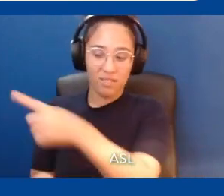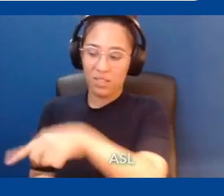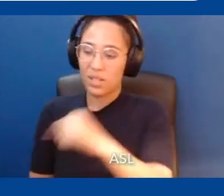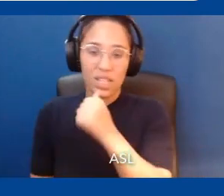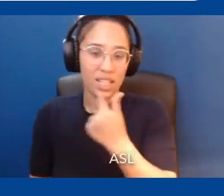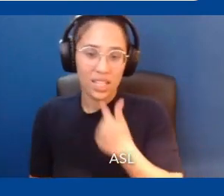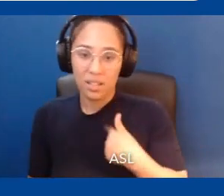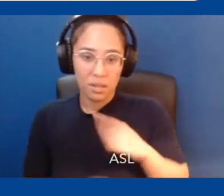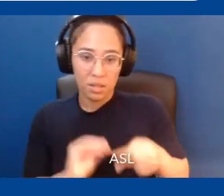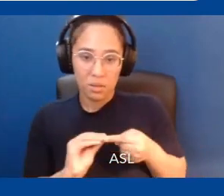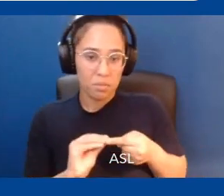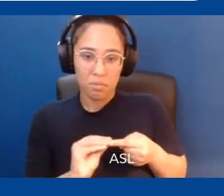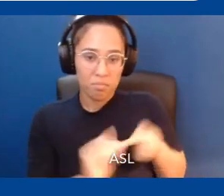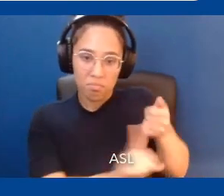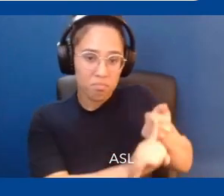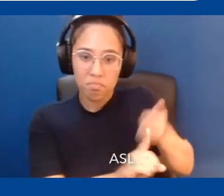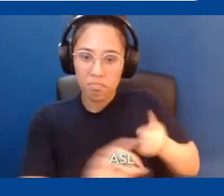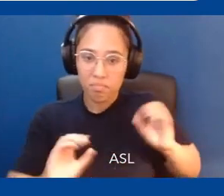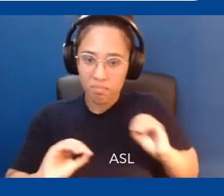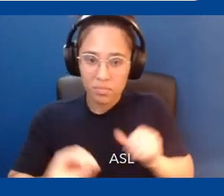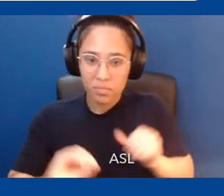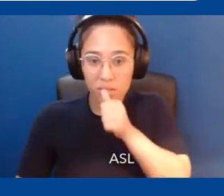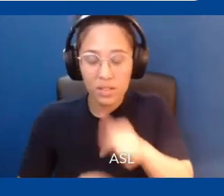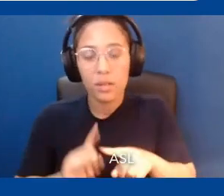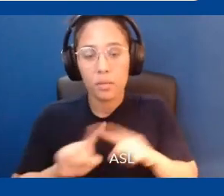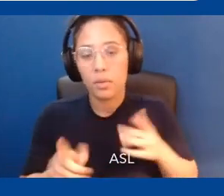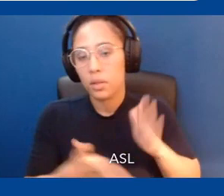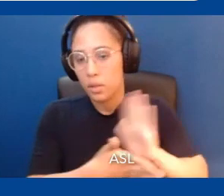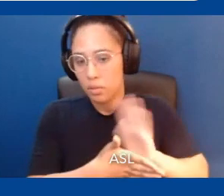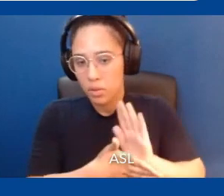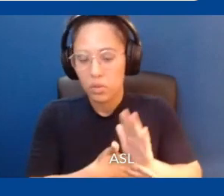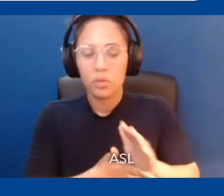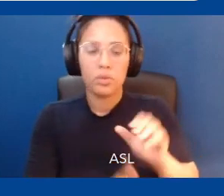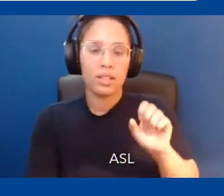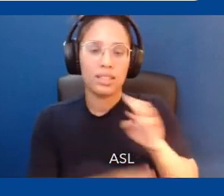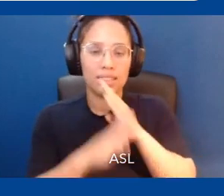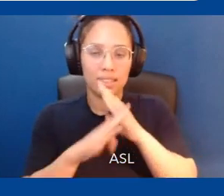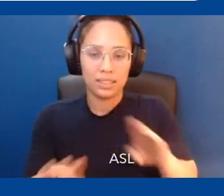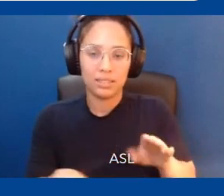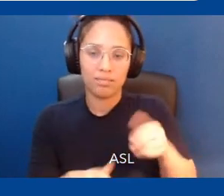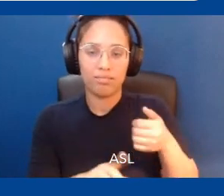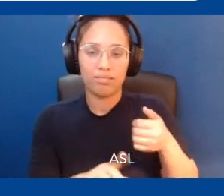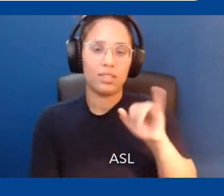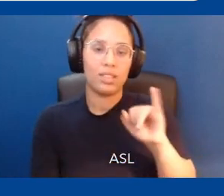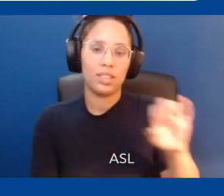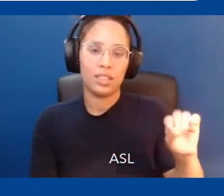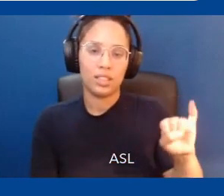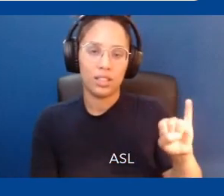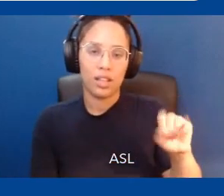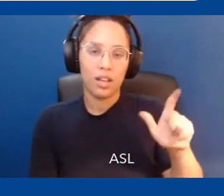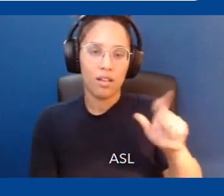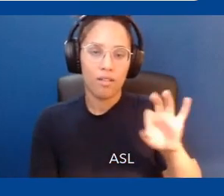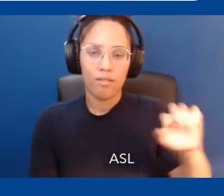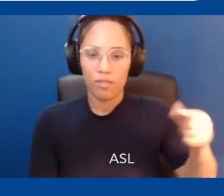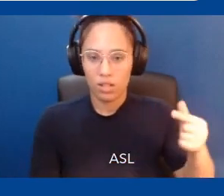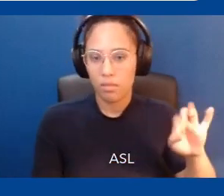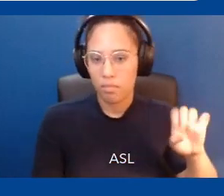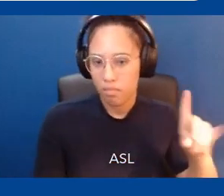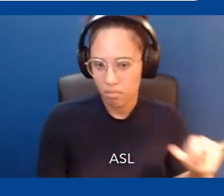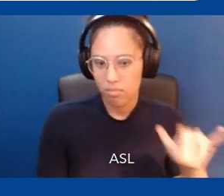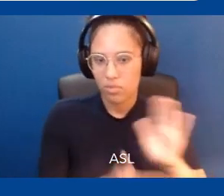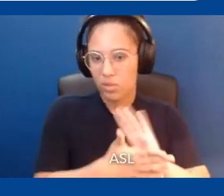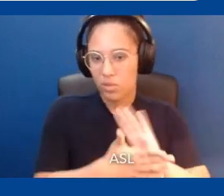It's about that process of finding out this other version